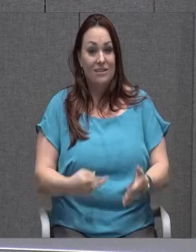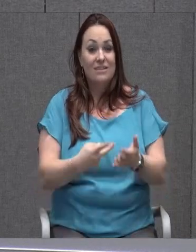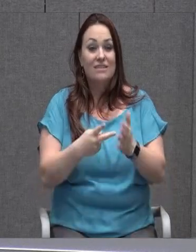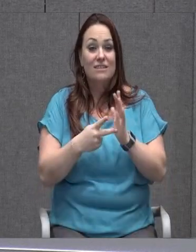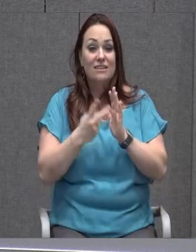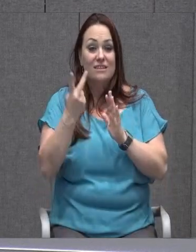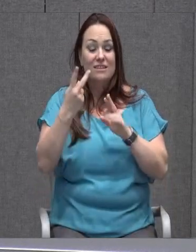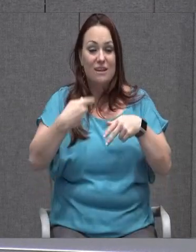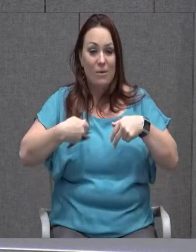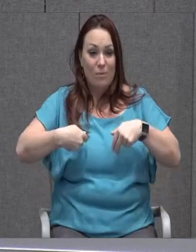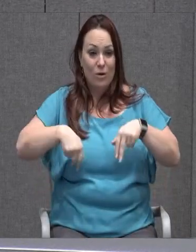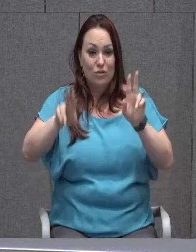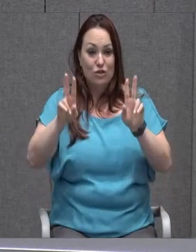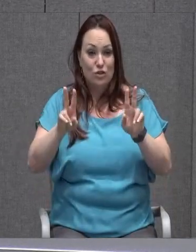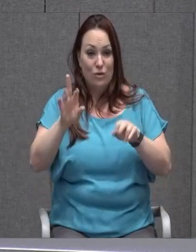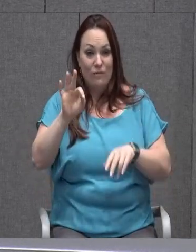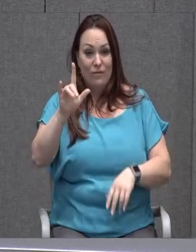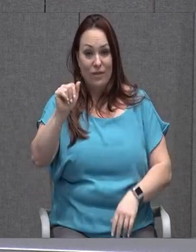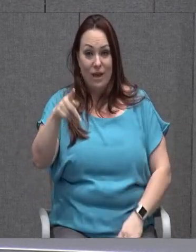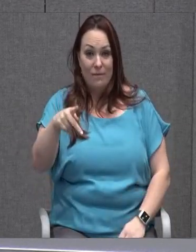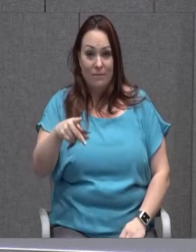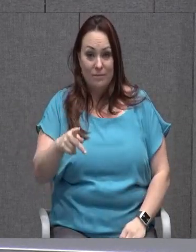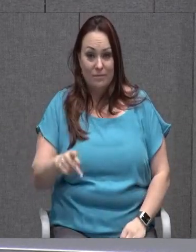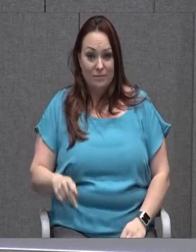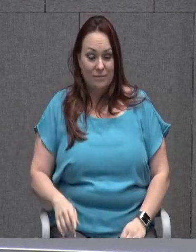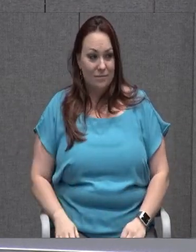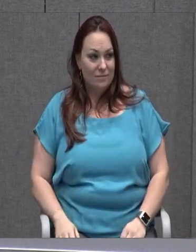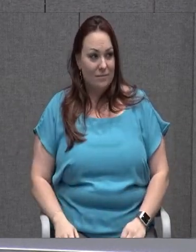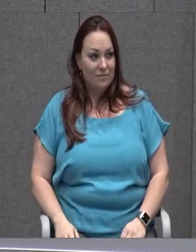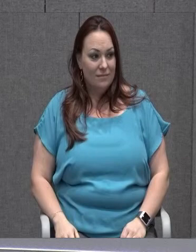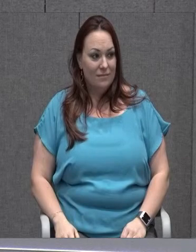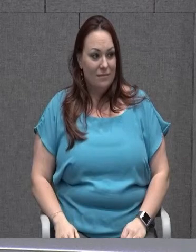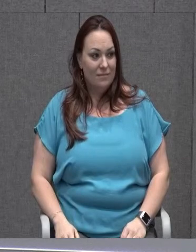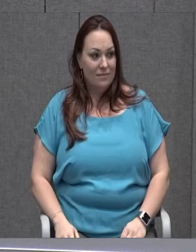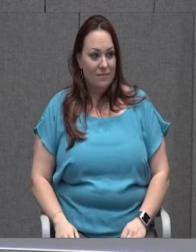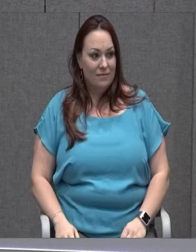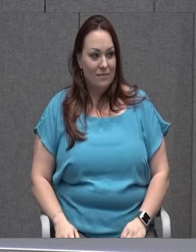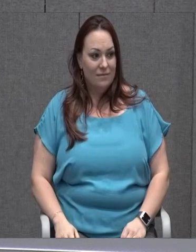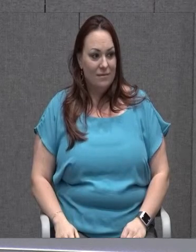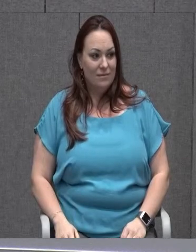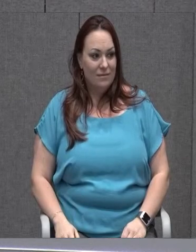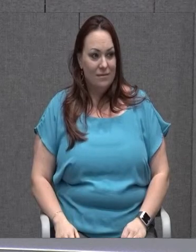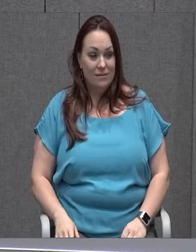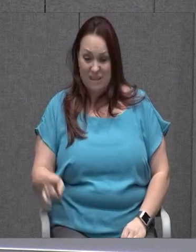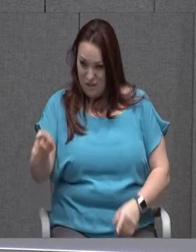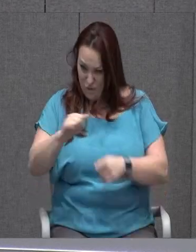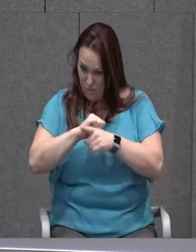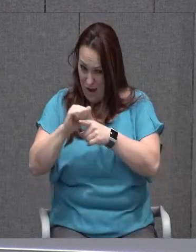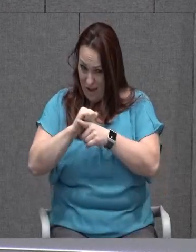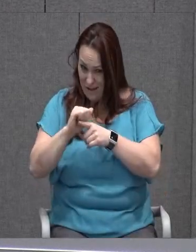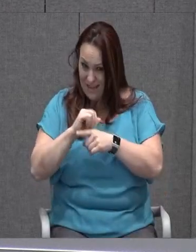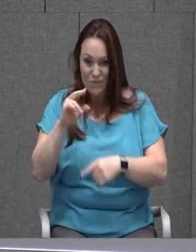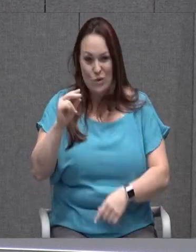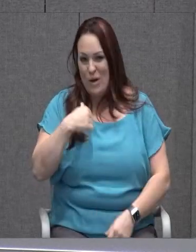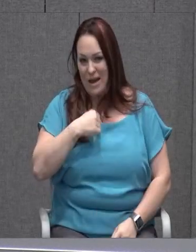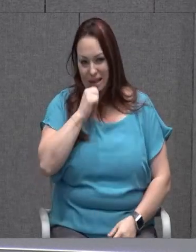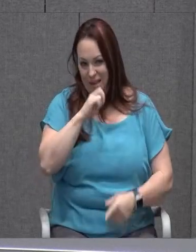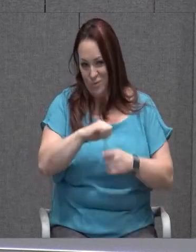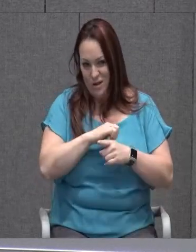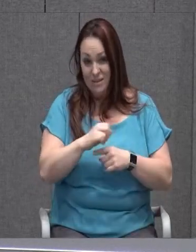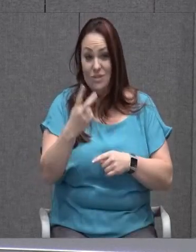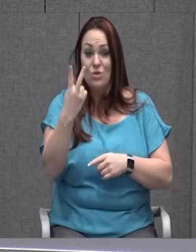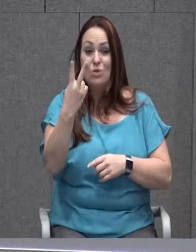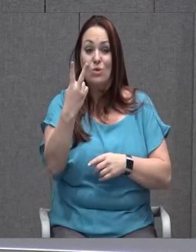double shoe flip. Chun, chun, chun, chun. Did you practice this? No, I didn't practice it. Okay, dos